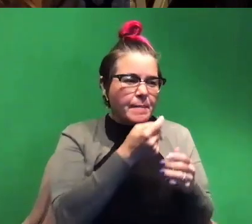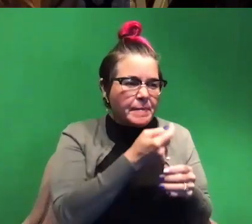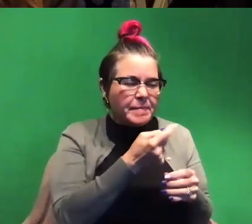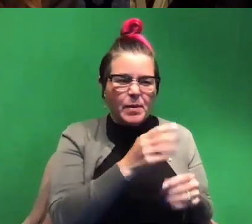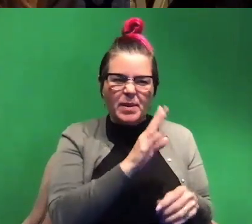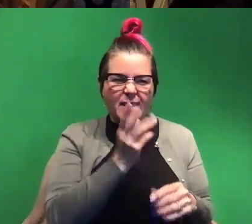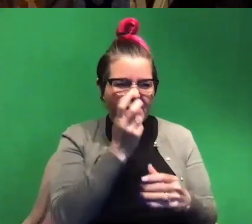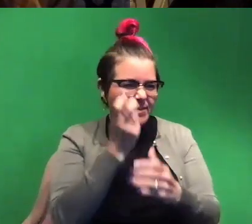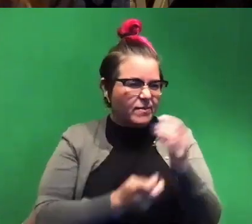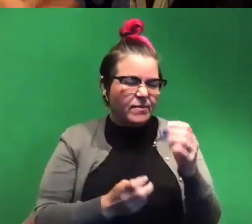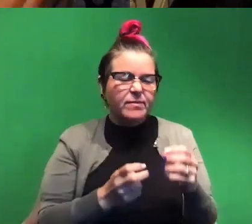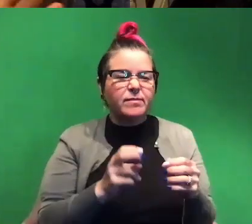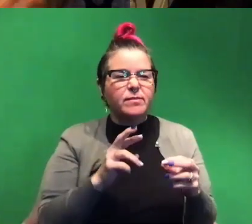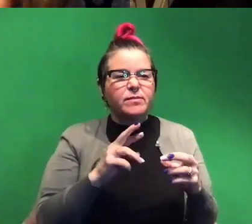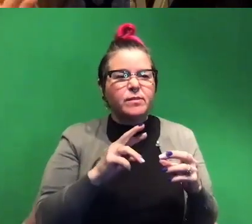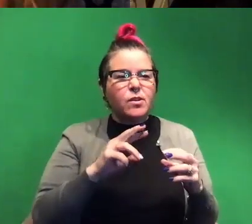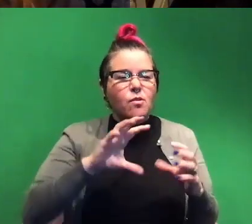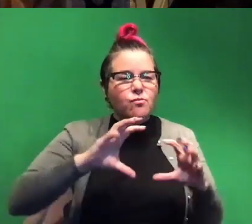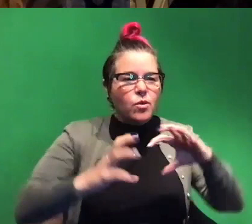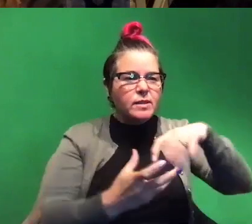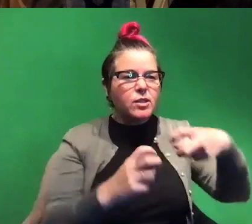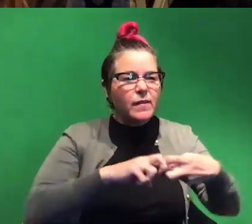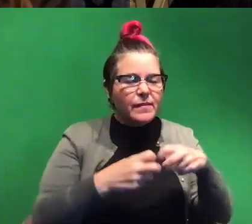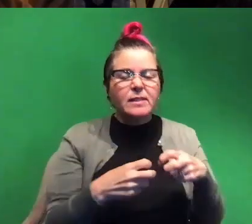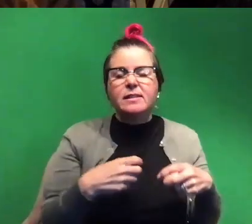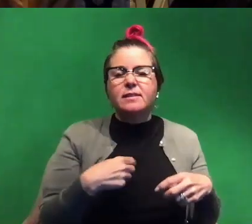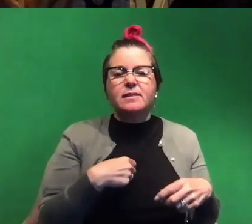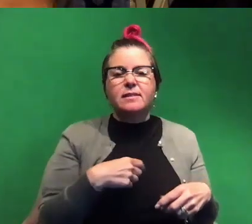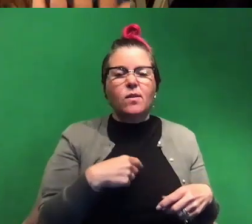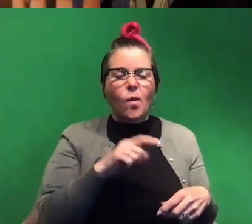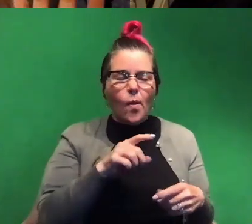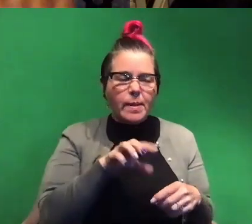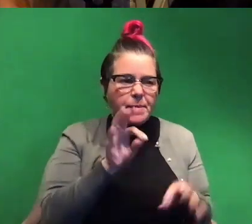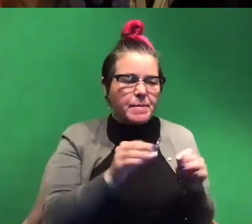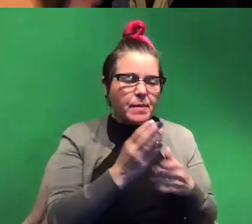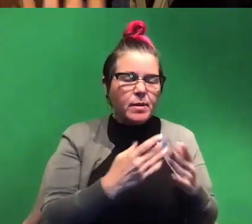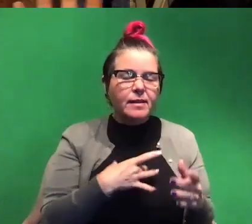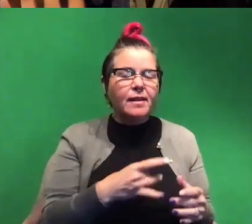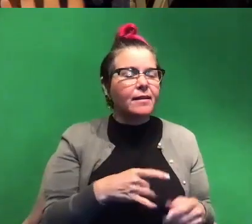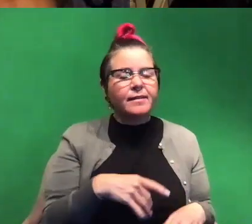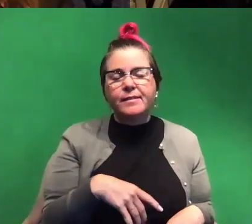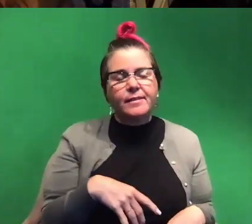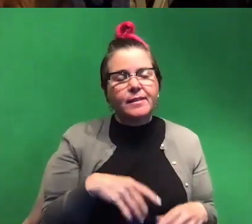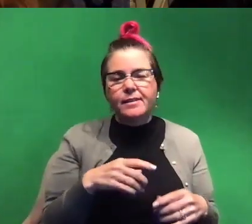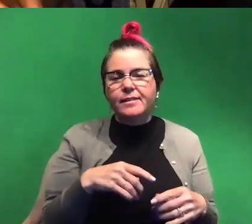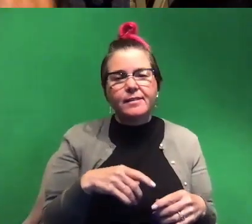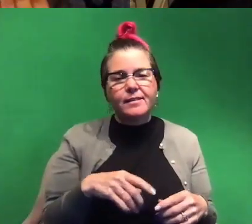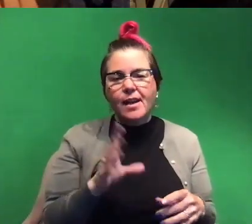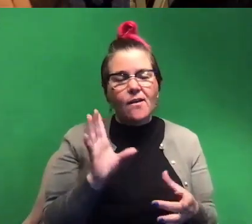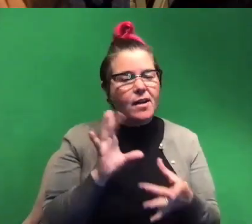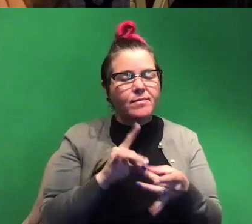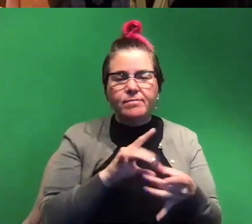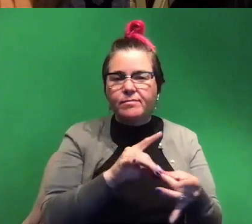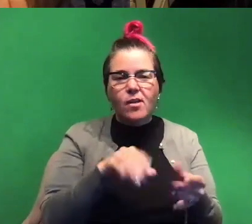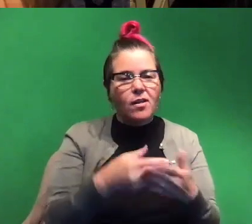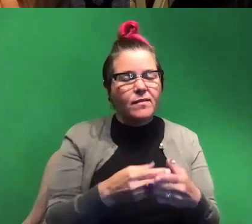do rotational physics, or I'm never going to do this part. I'm only going to do the parts I like. And it's ended up being that I've used all of it, and it's a lot less